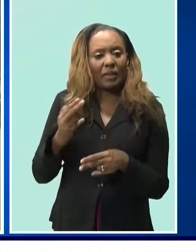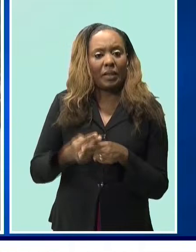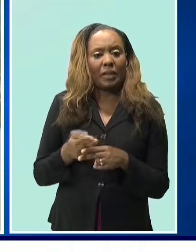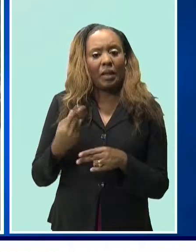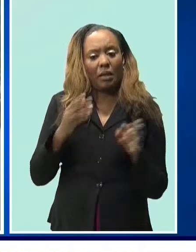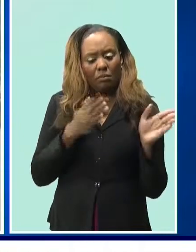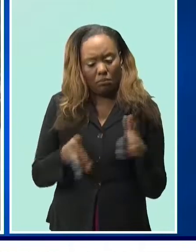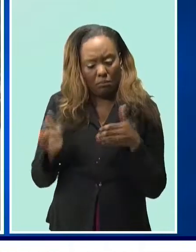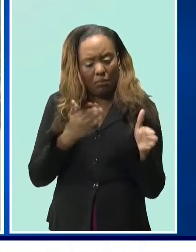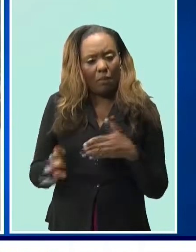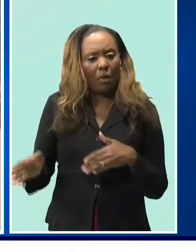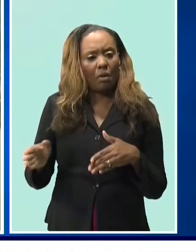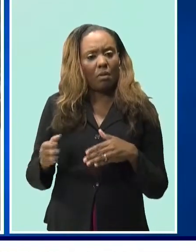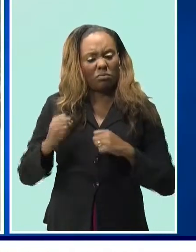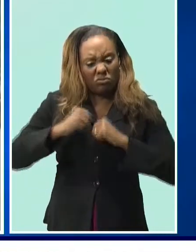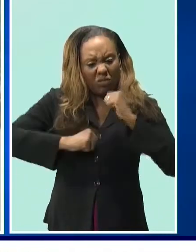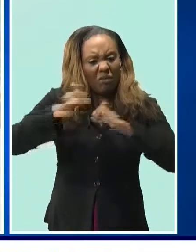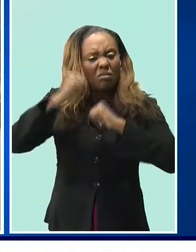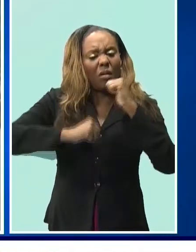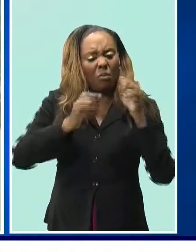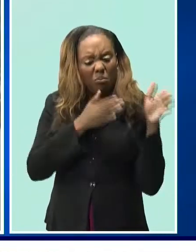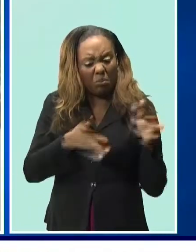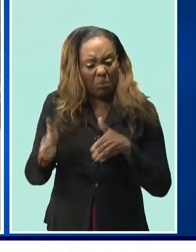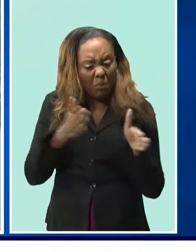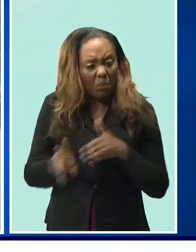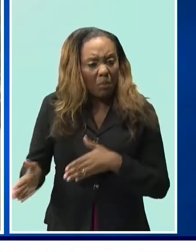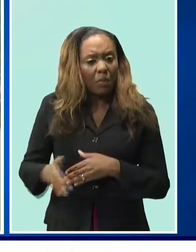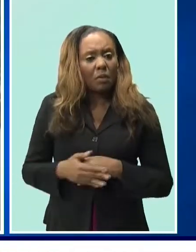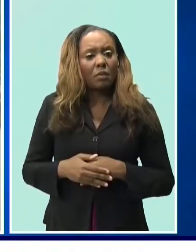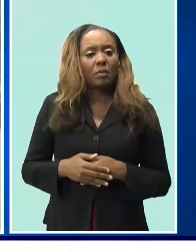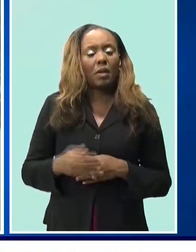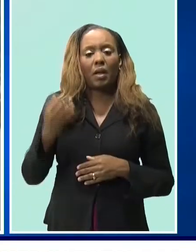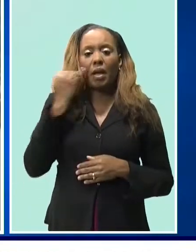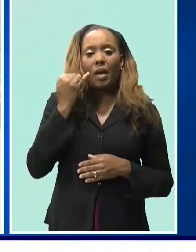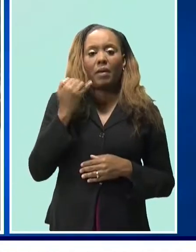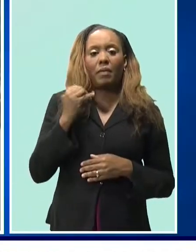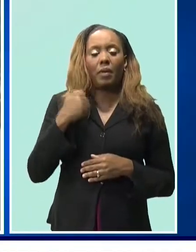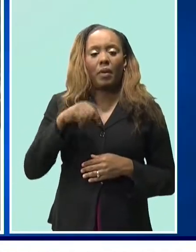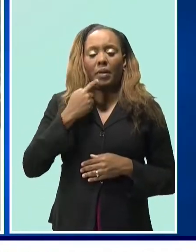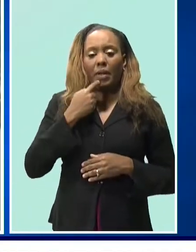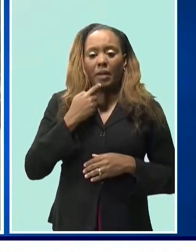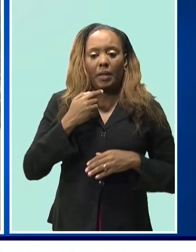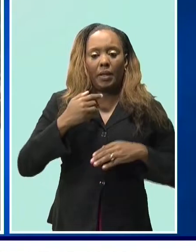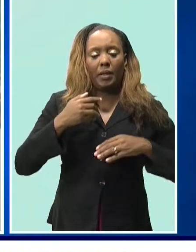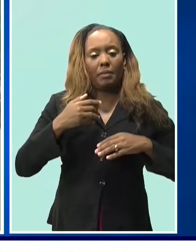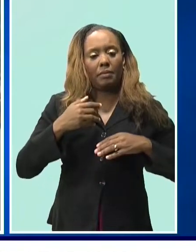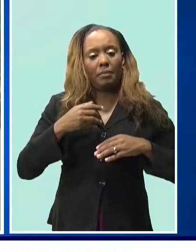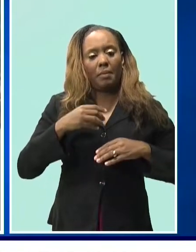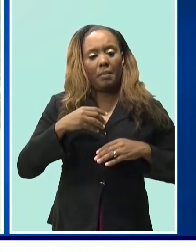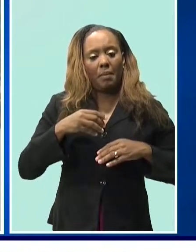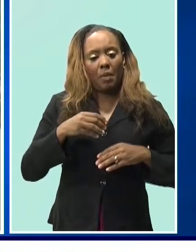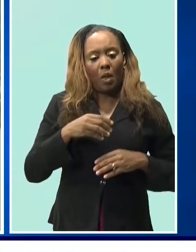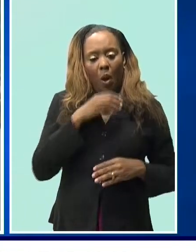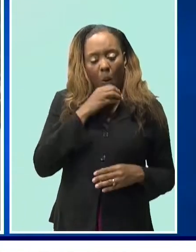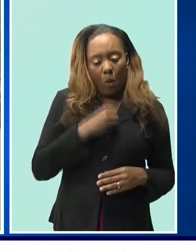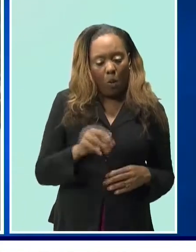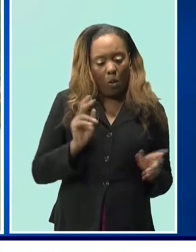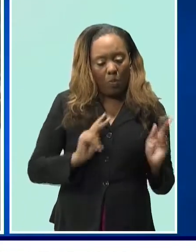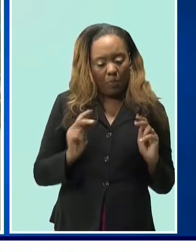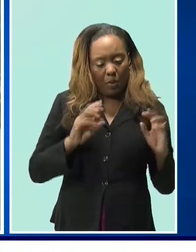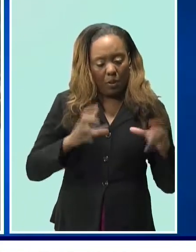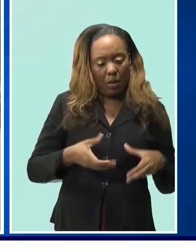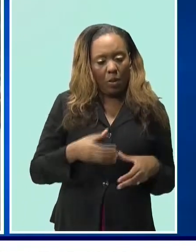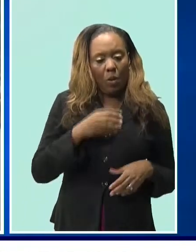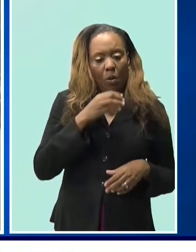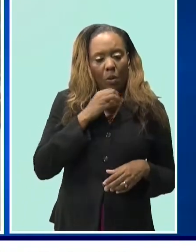and structured it accordingly. If we had moved down to 65 or 60 even, the proportion of persons in